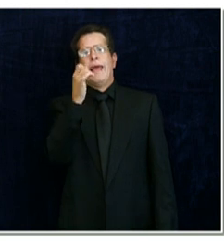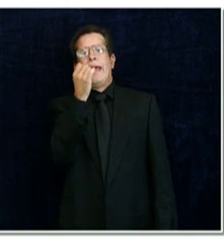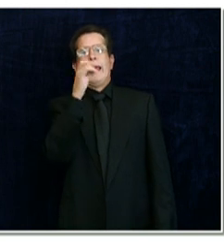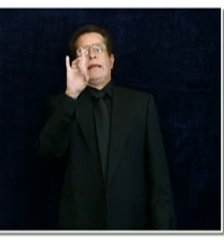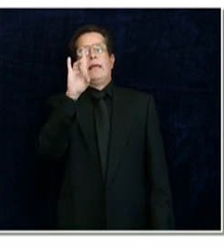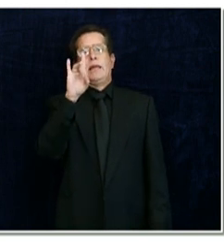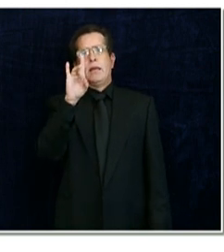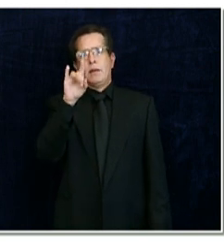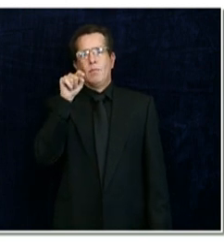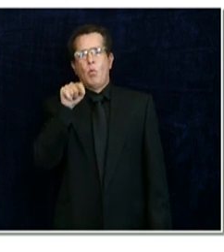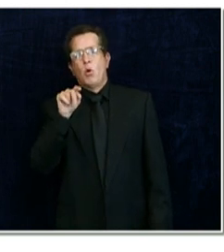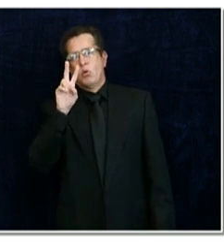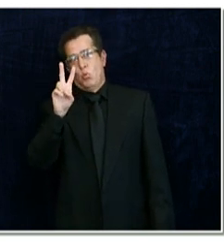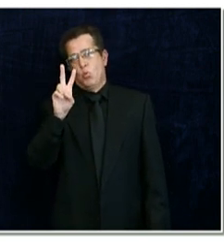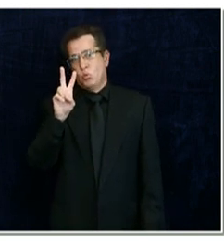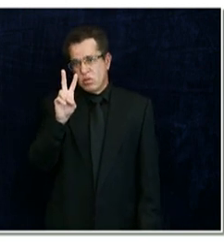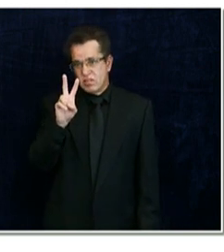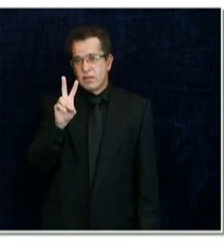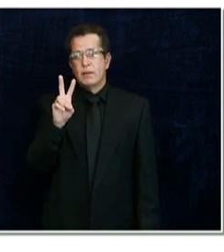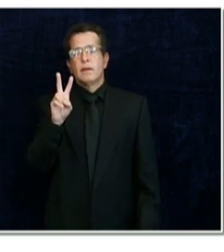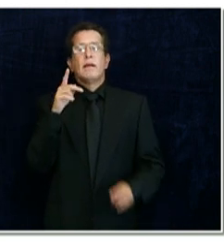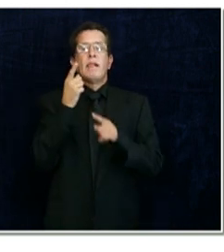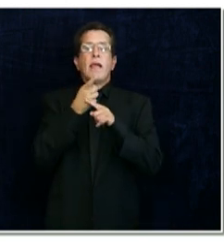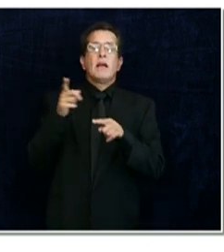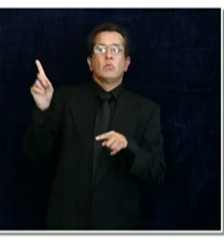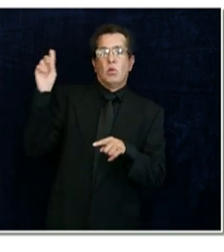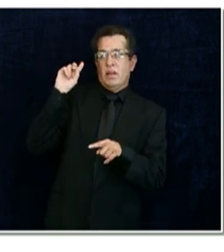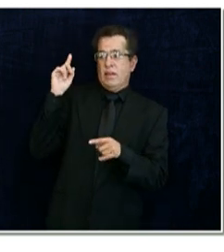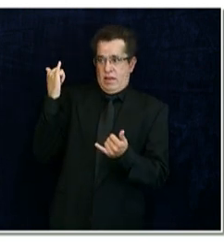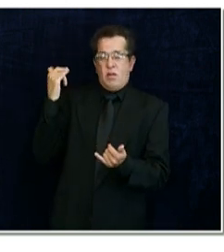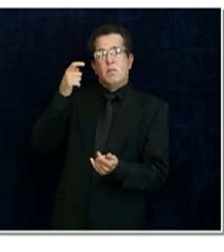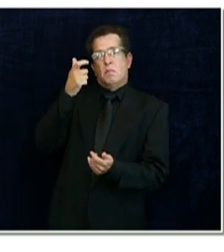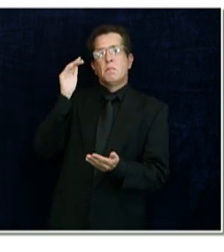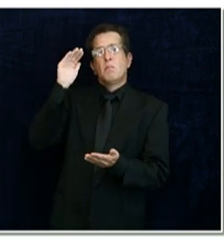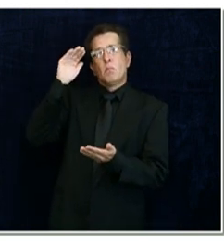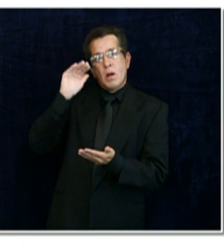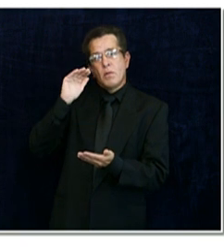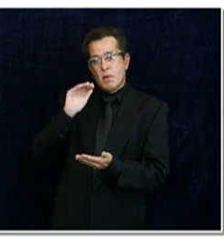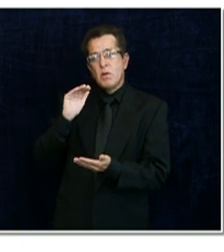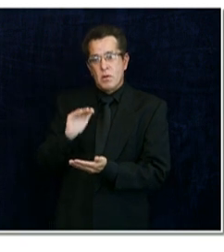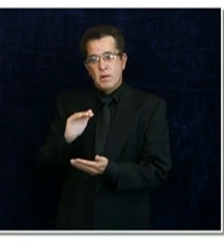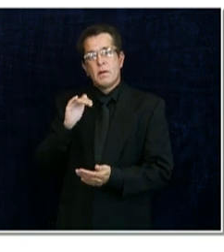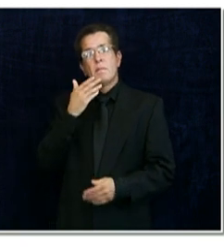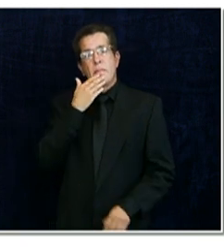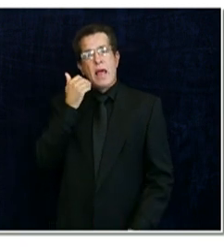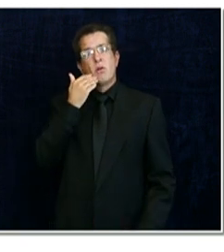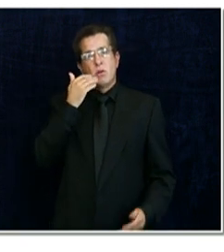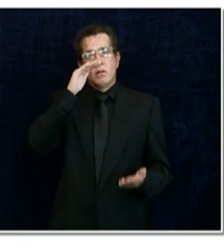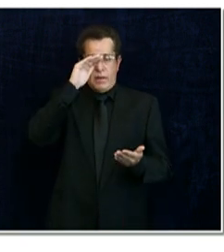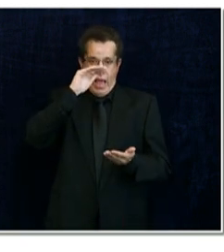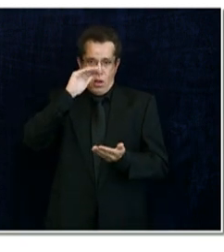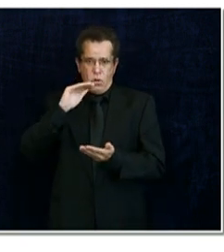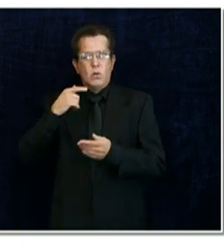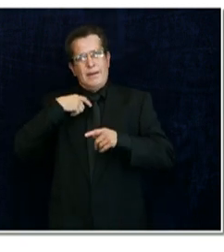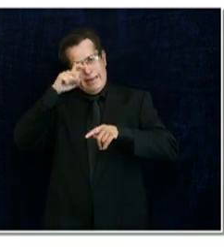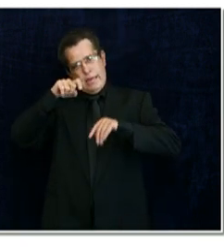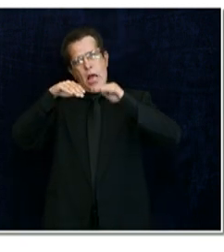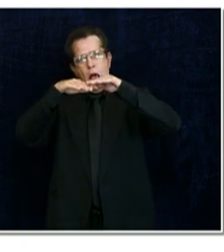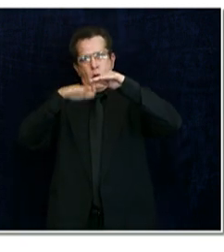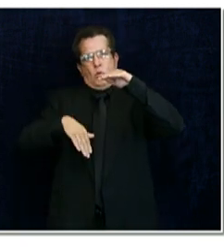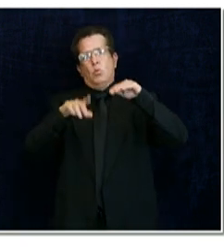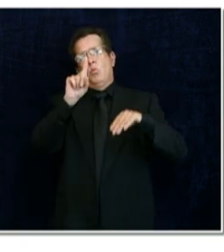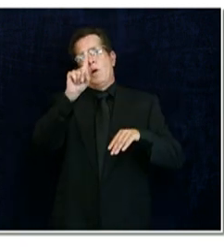118.2. Since last week, the case rate continues to decrease and is moving in the right downward direction below